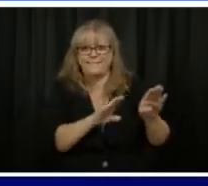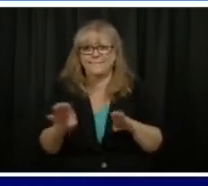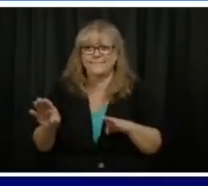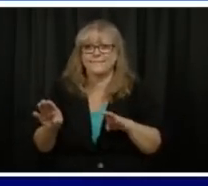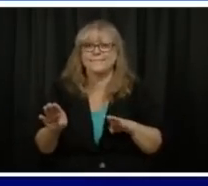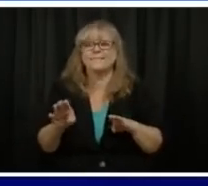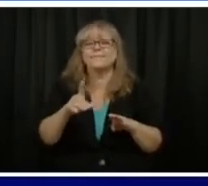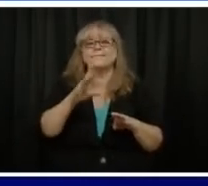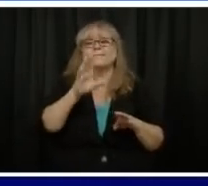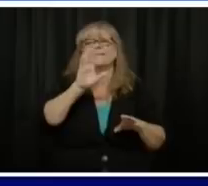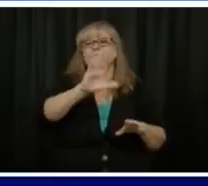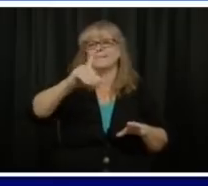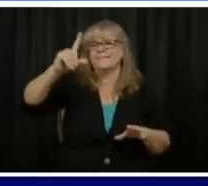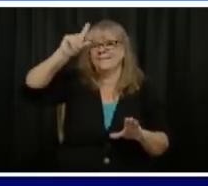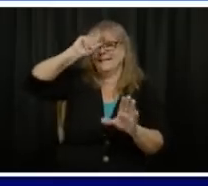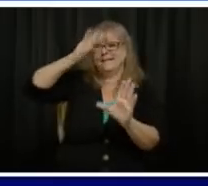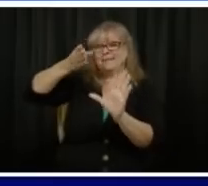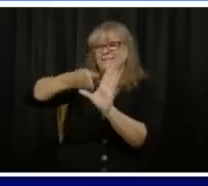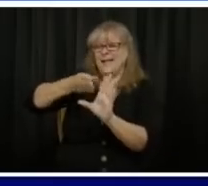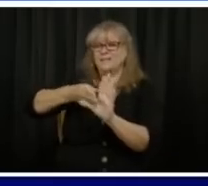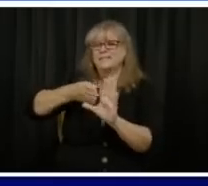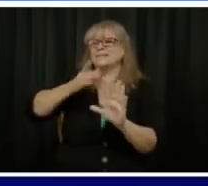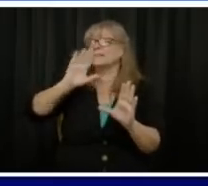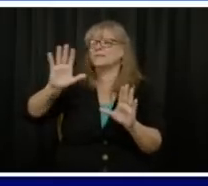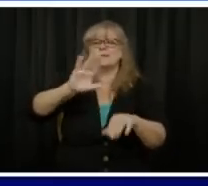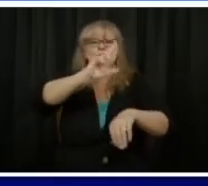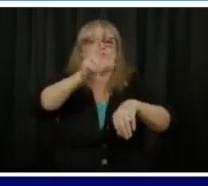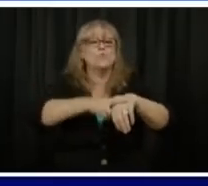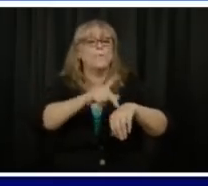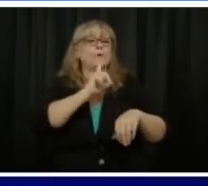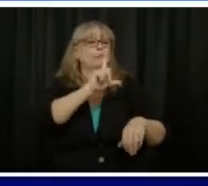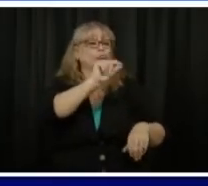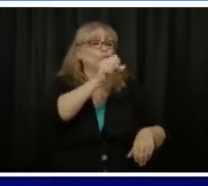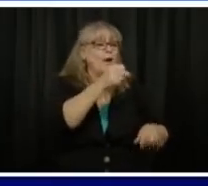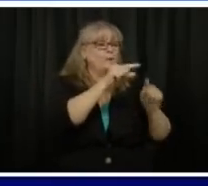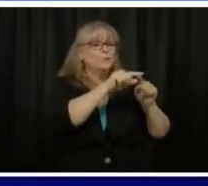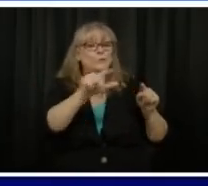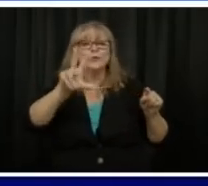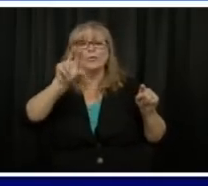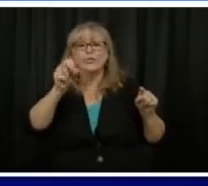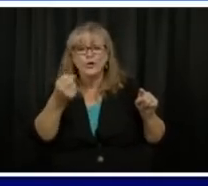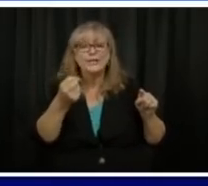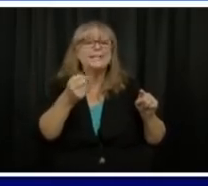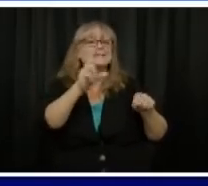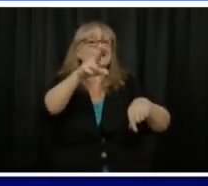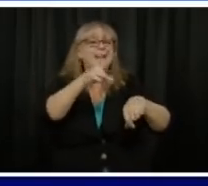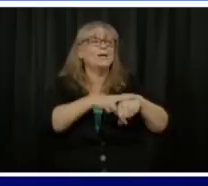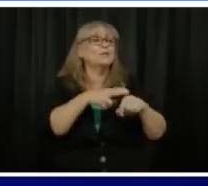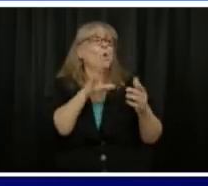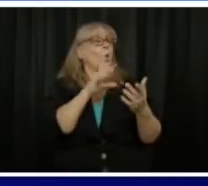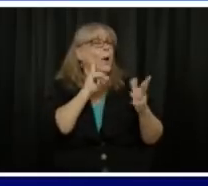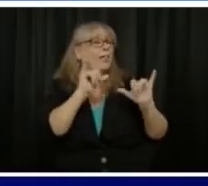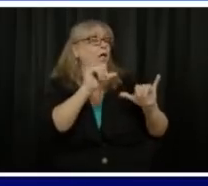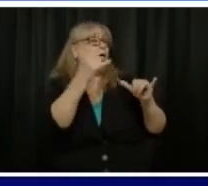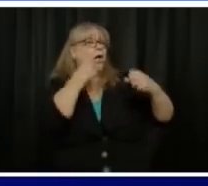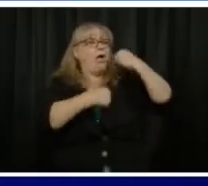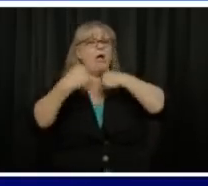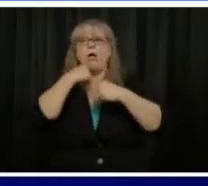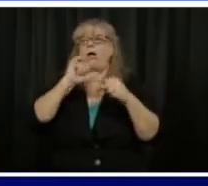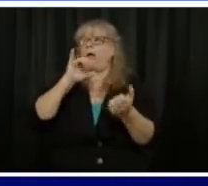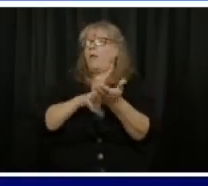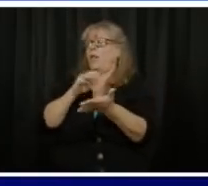normal thing for younger people to do. They engage in riskier behavior. It's part of being younger. They learn from that. But this affects other people. And